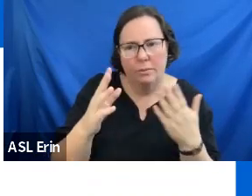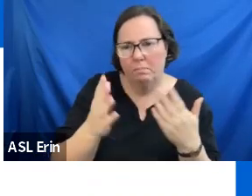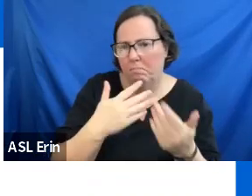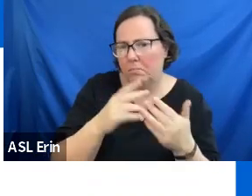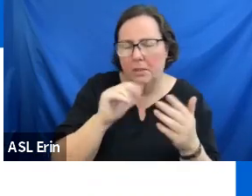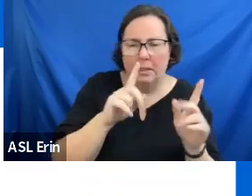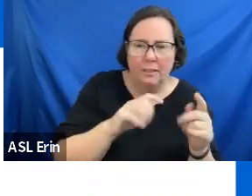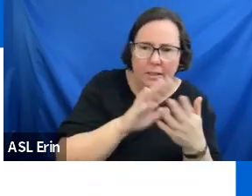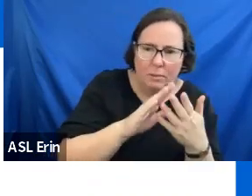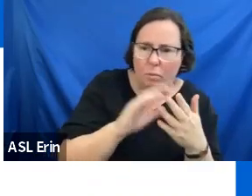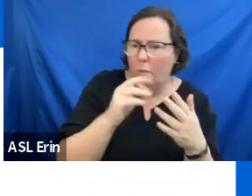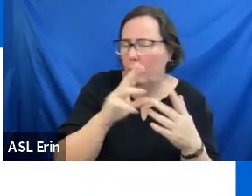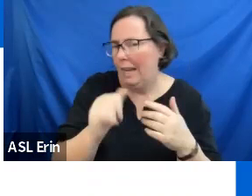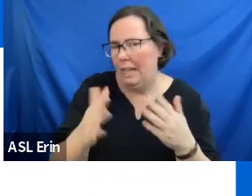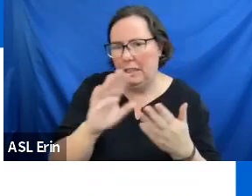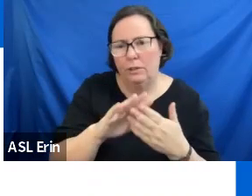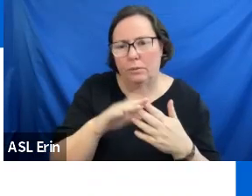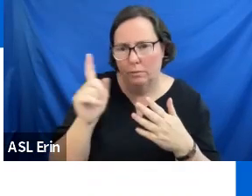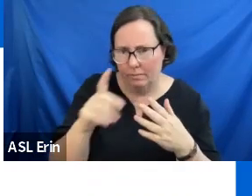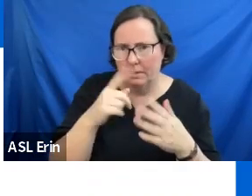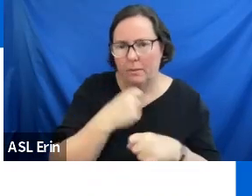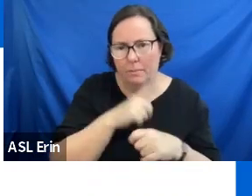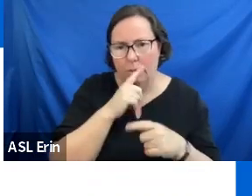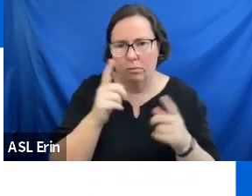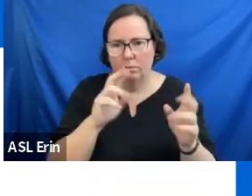exam schools, that's, happens across BPS as